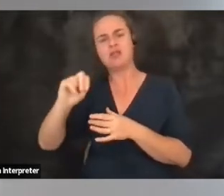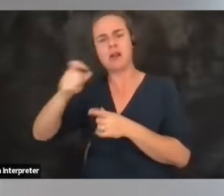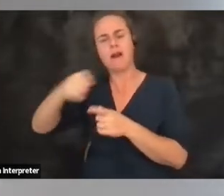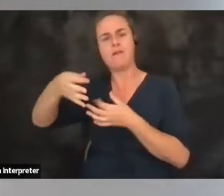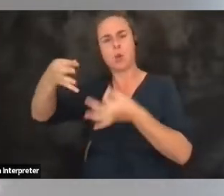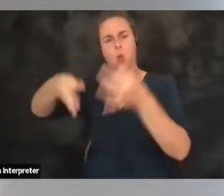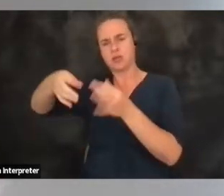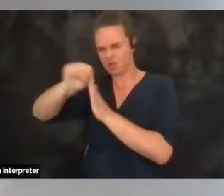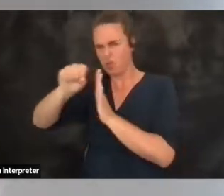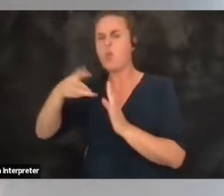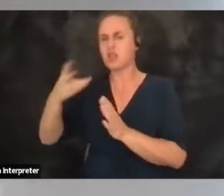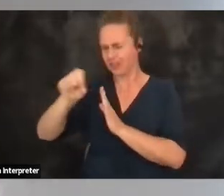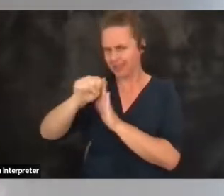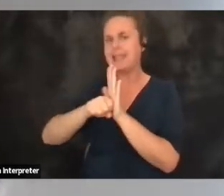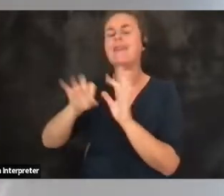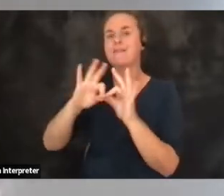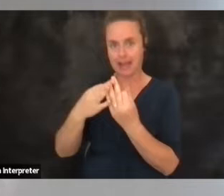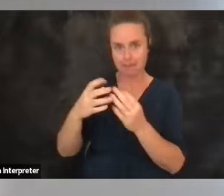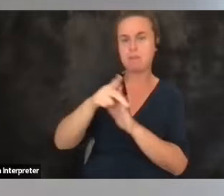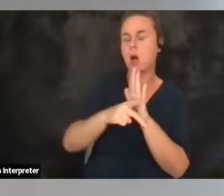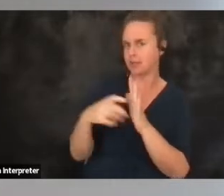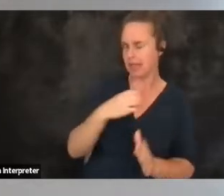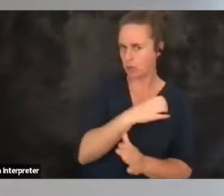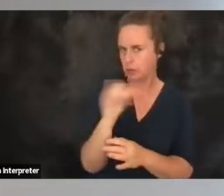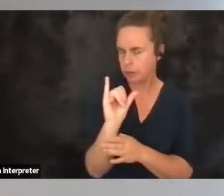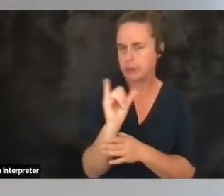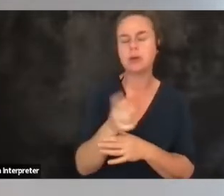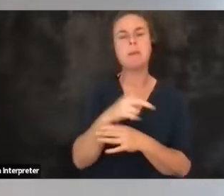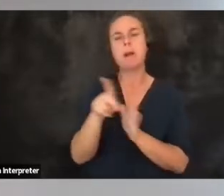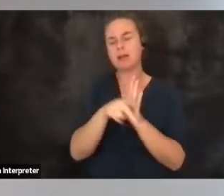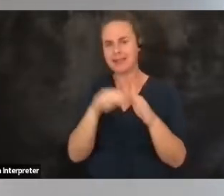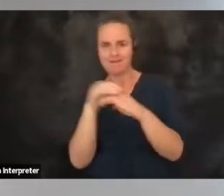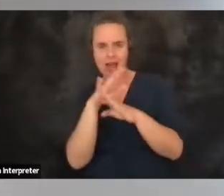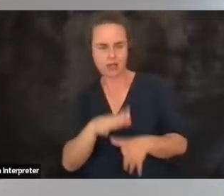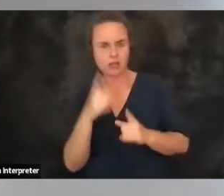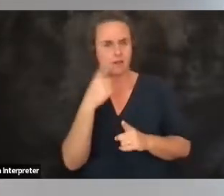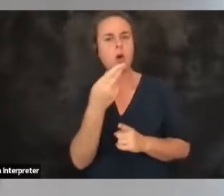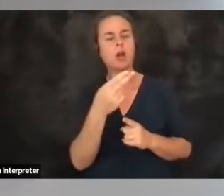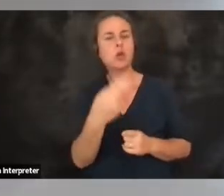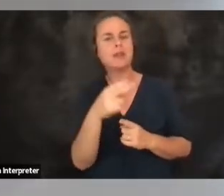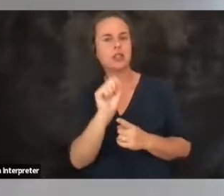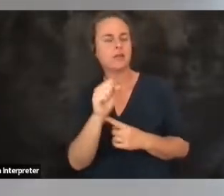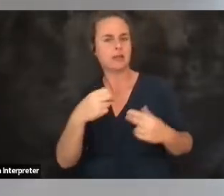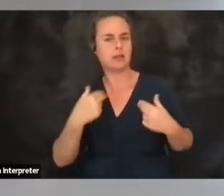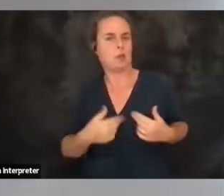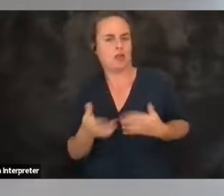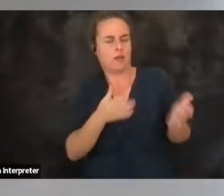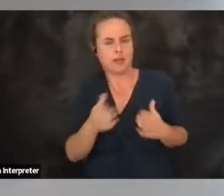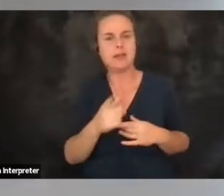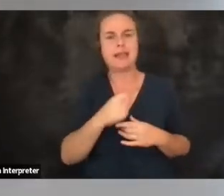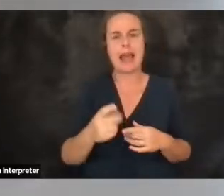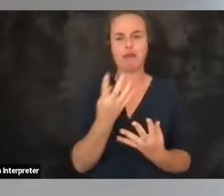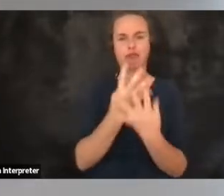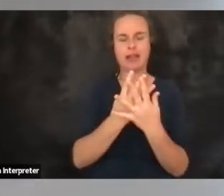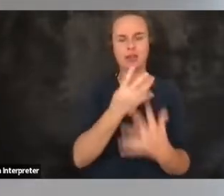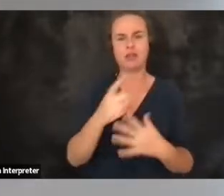Washington State Family Policy Council, and policy advisor on human services and corrections at the Washington State Senate.